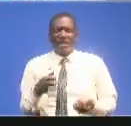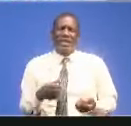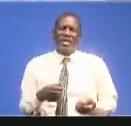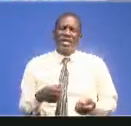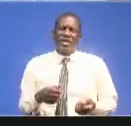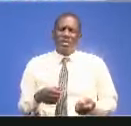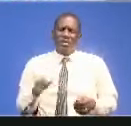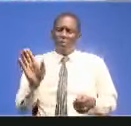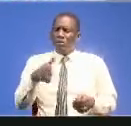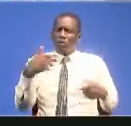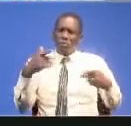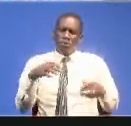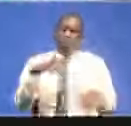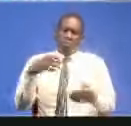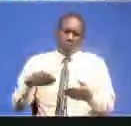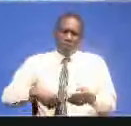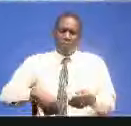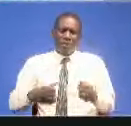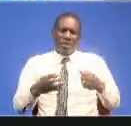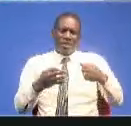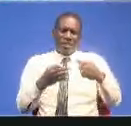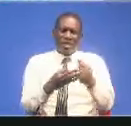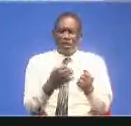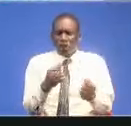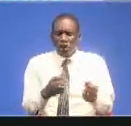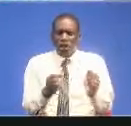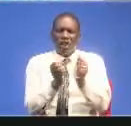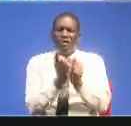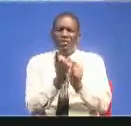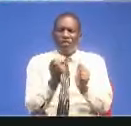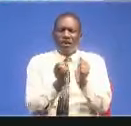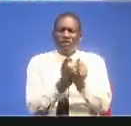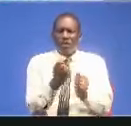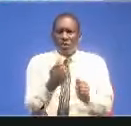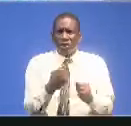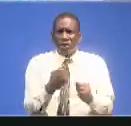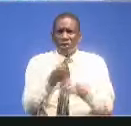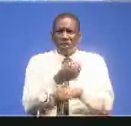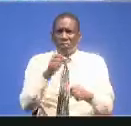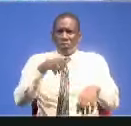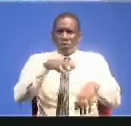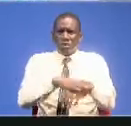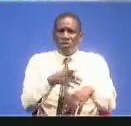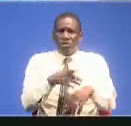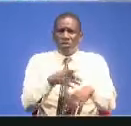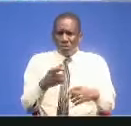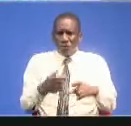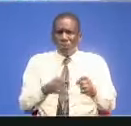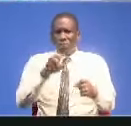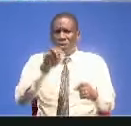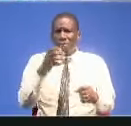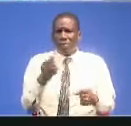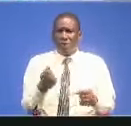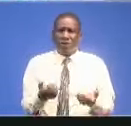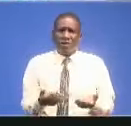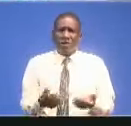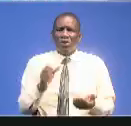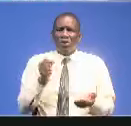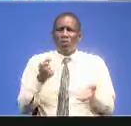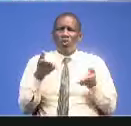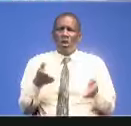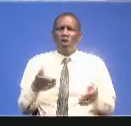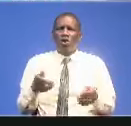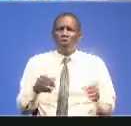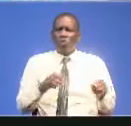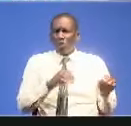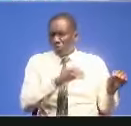shillings, 13 shillings, 8 bob. You cannot even remove that money from M-Pesa, seriously. So now we are going